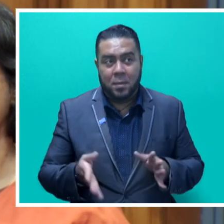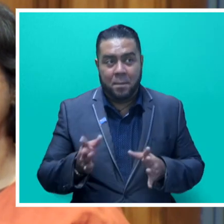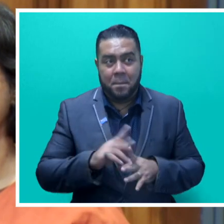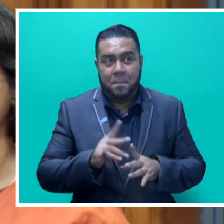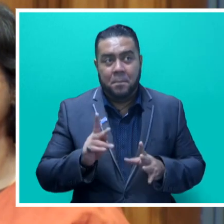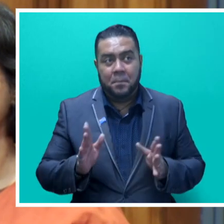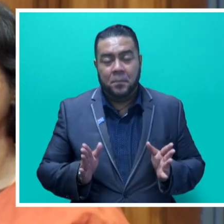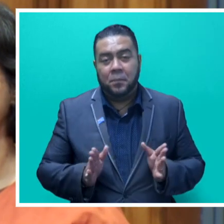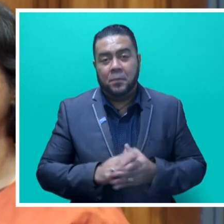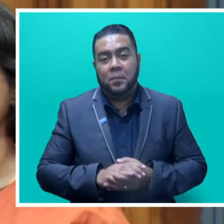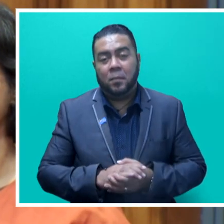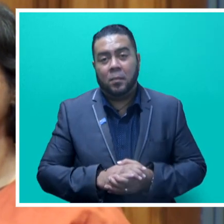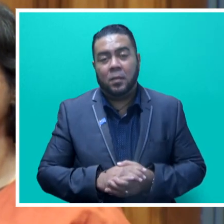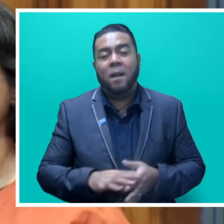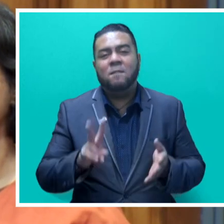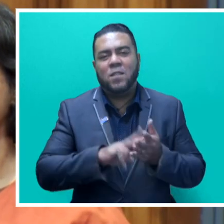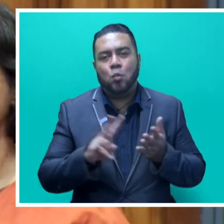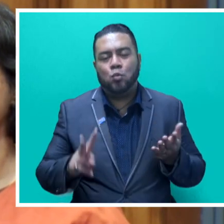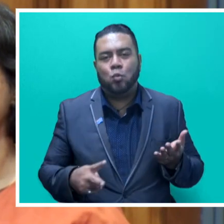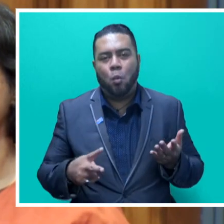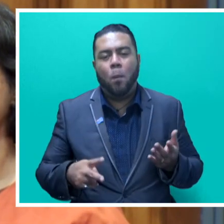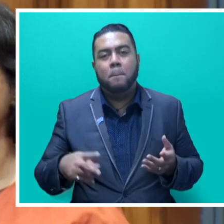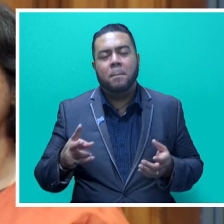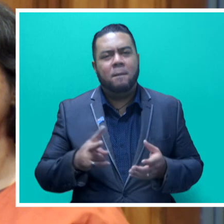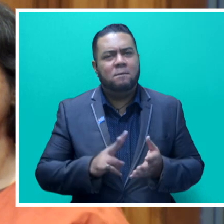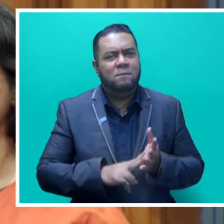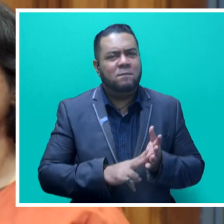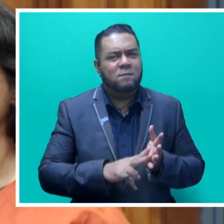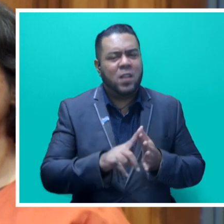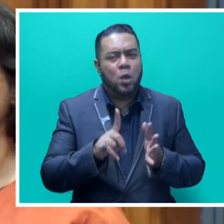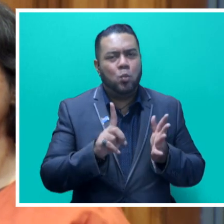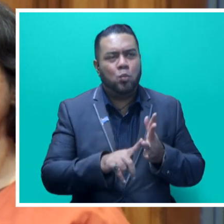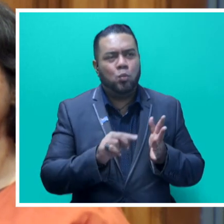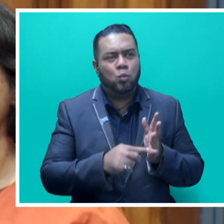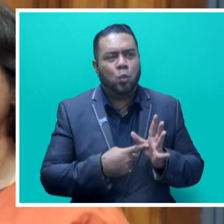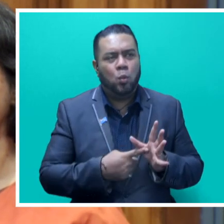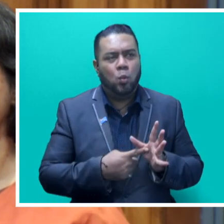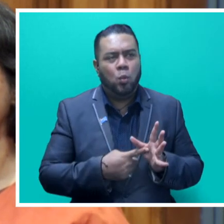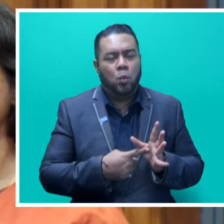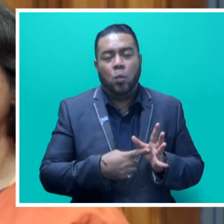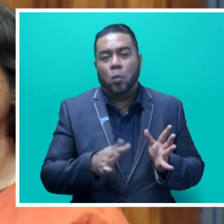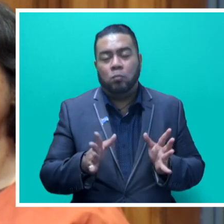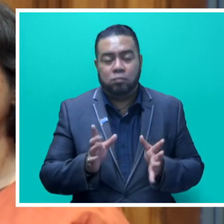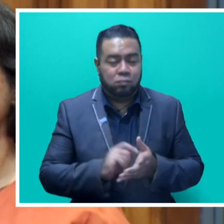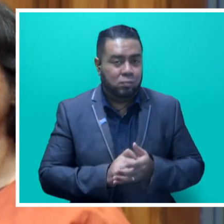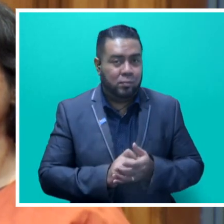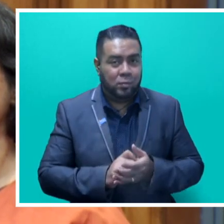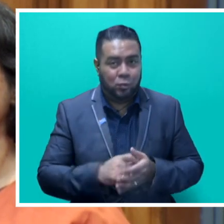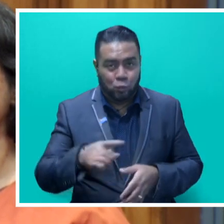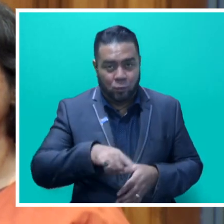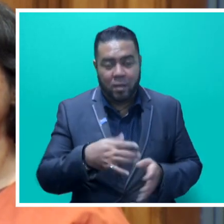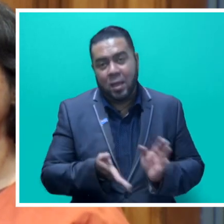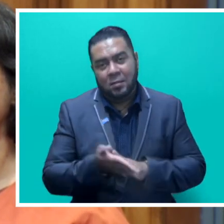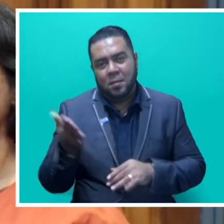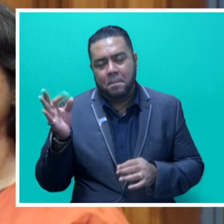father in his various postings at Viuta Primary School, Suva, South Pacific Sugar Mills Primary School in Rarawai, Mba, before joining Vunbokoi